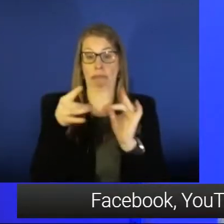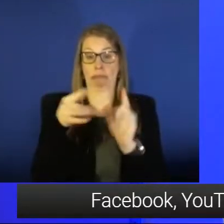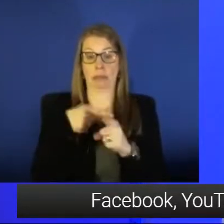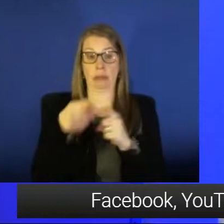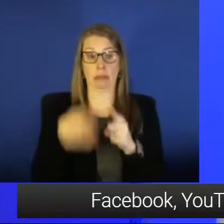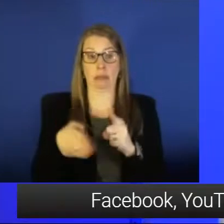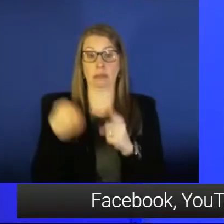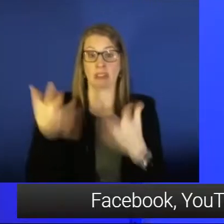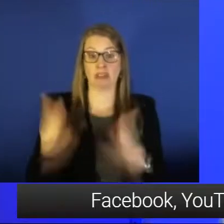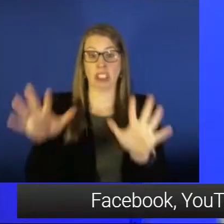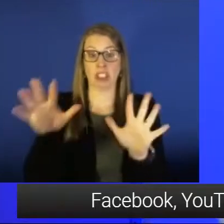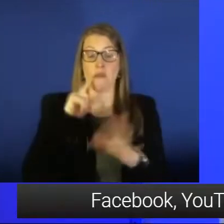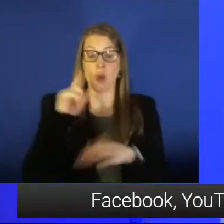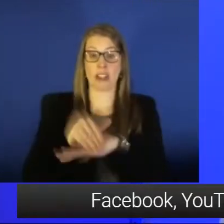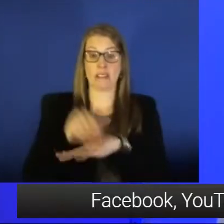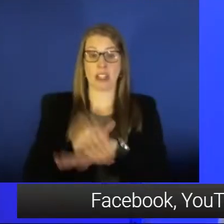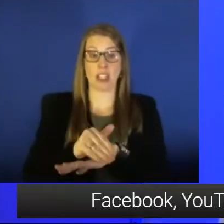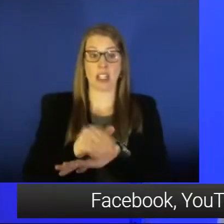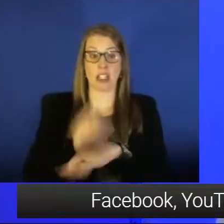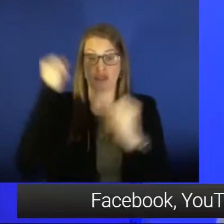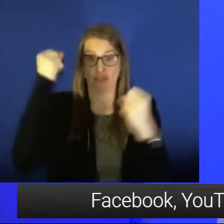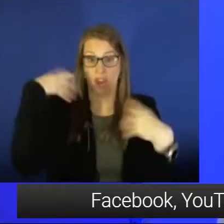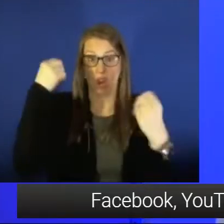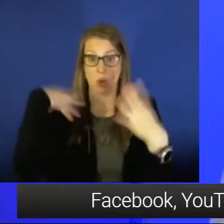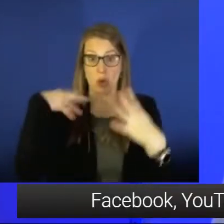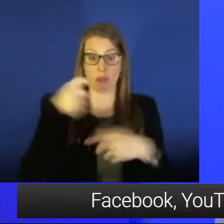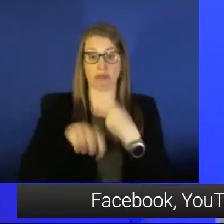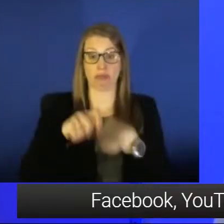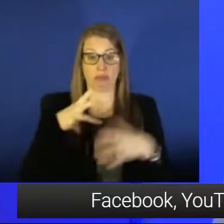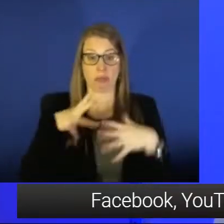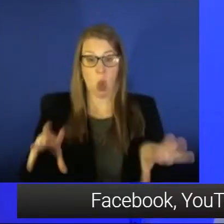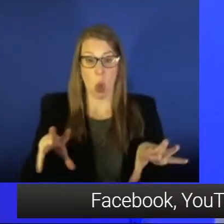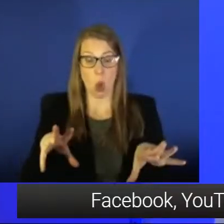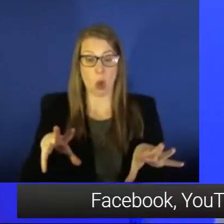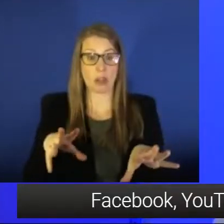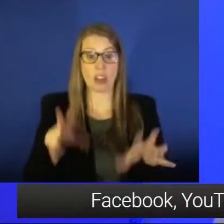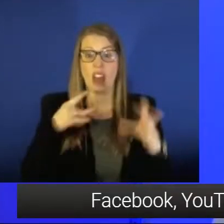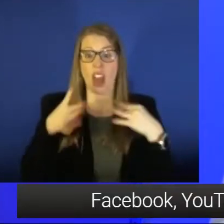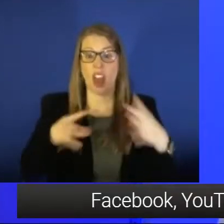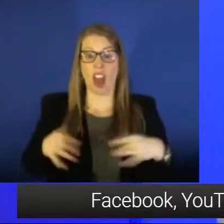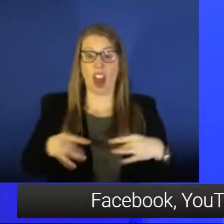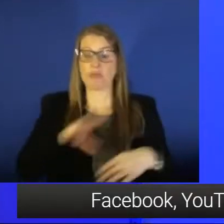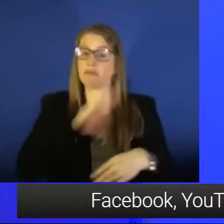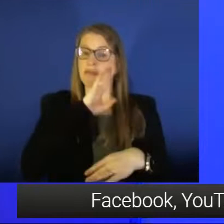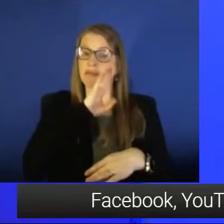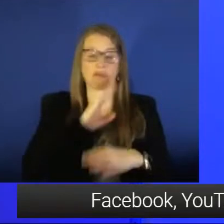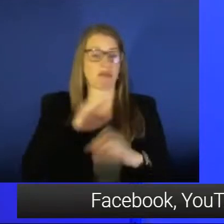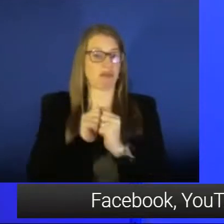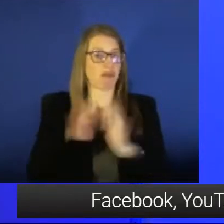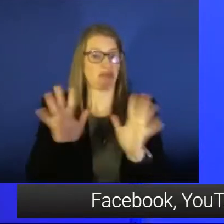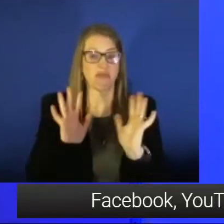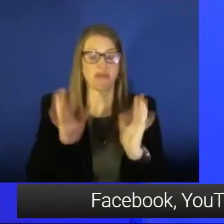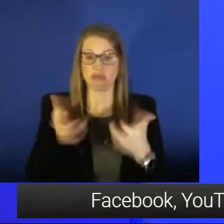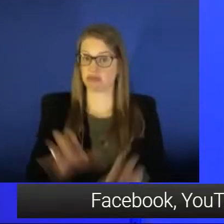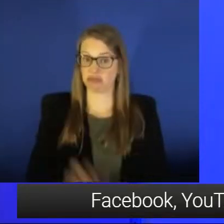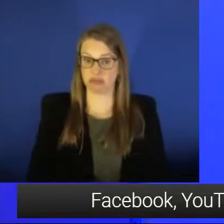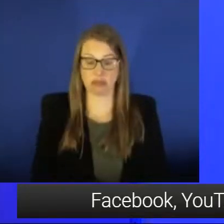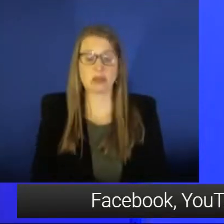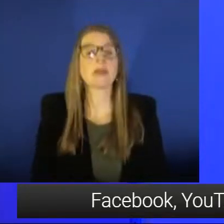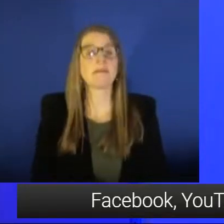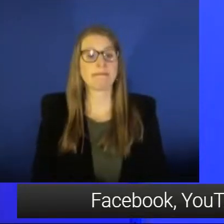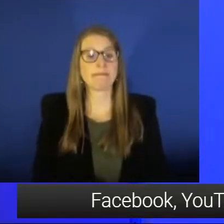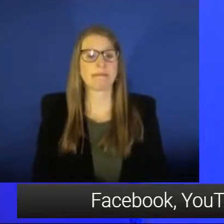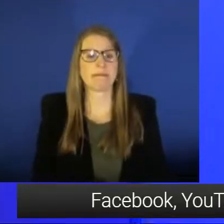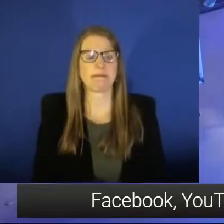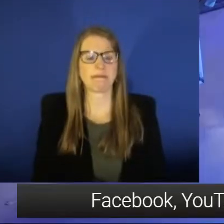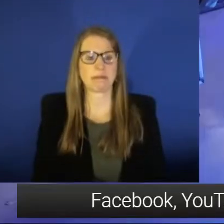take a shower, get rid of the clothes so you don't go to bed with the allergens on you. And so it's common sense kind of things to cut down your exposure.